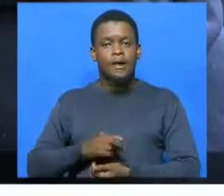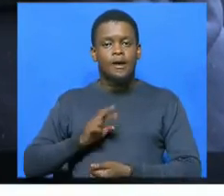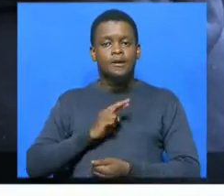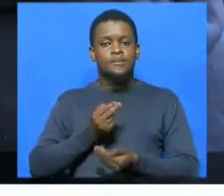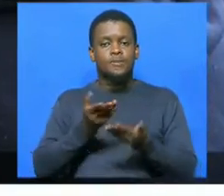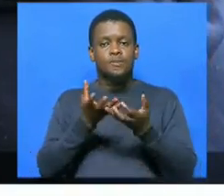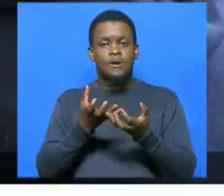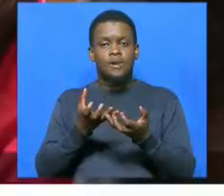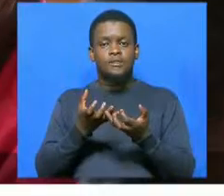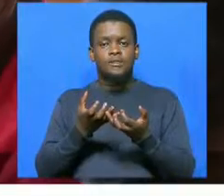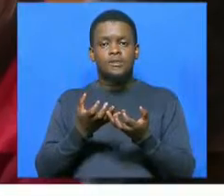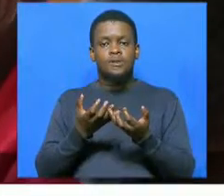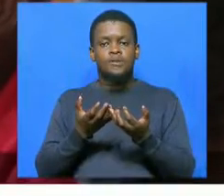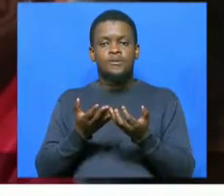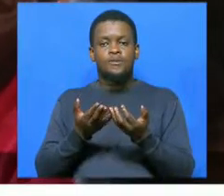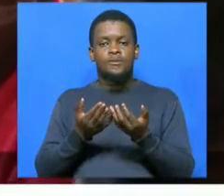Shakawe,